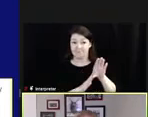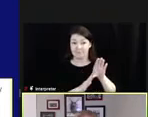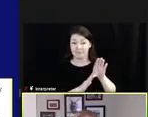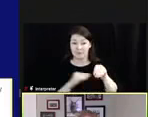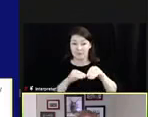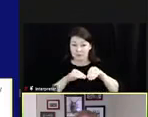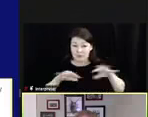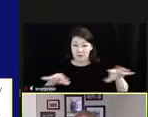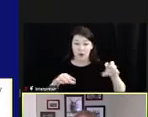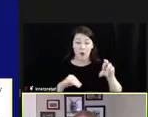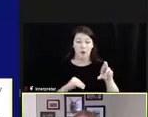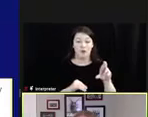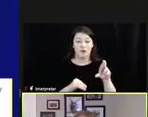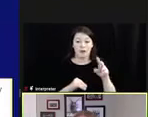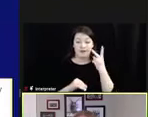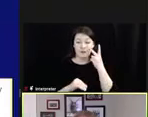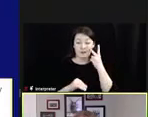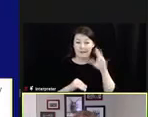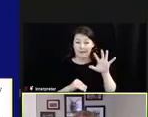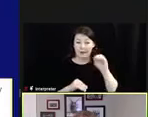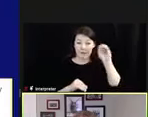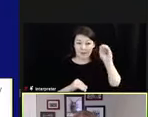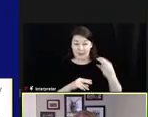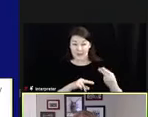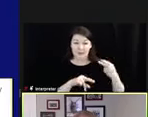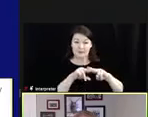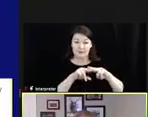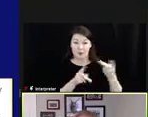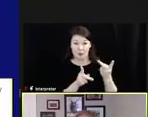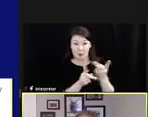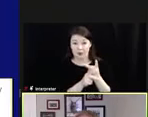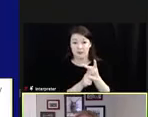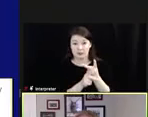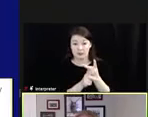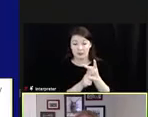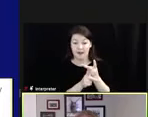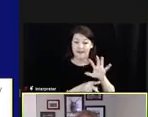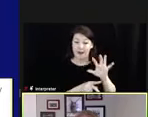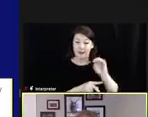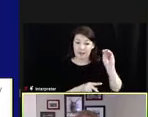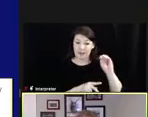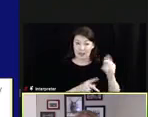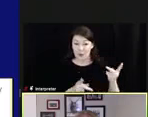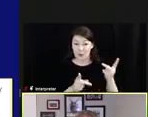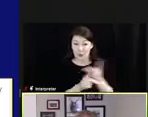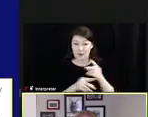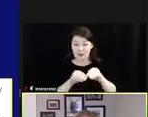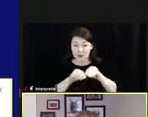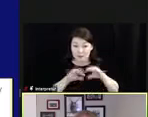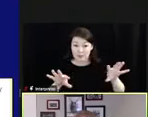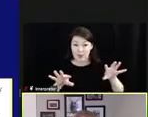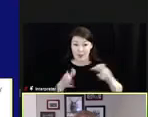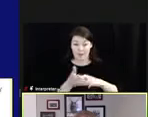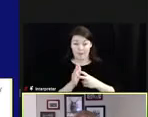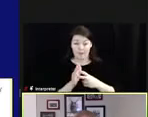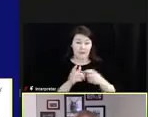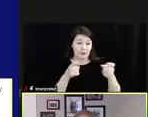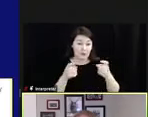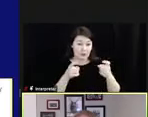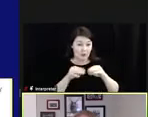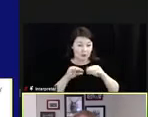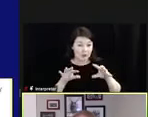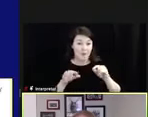or if we were to potentially see a 5% worsening of transmission control. That 5% worsening of transmission control could be associated with things like